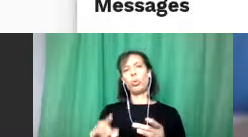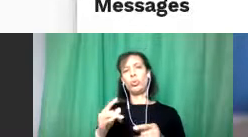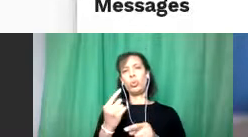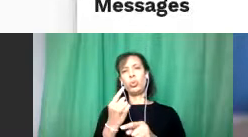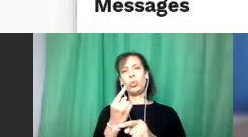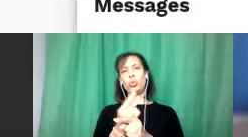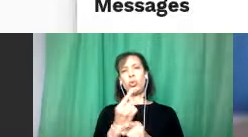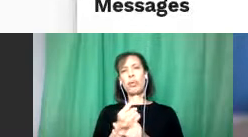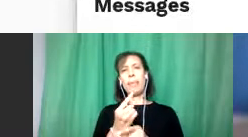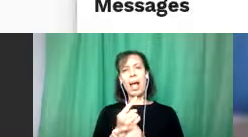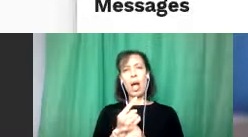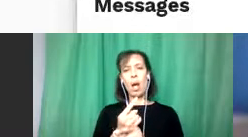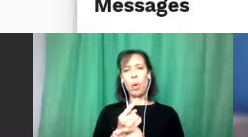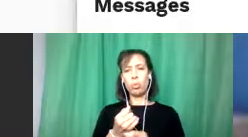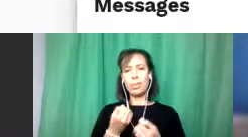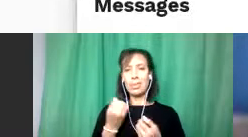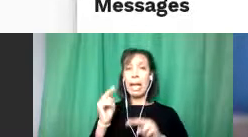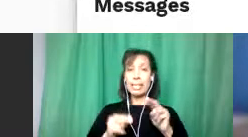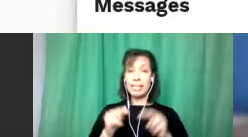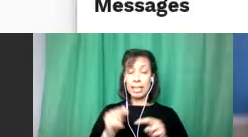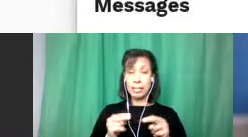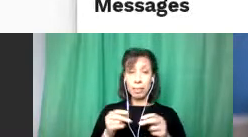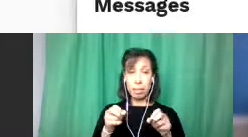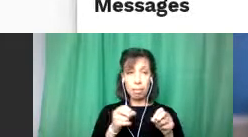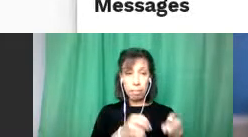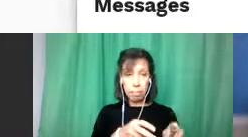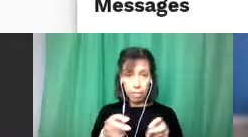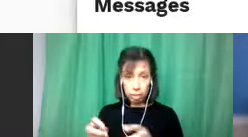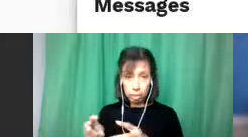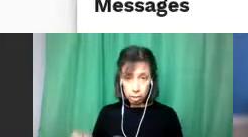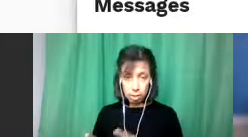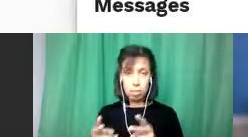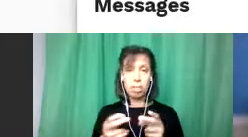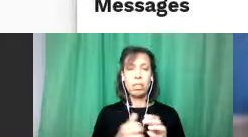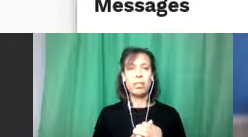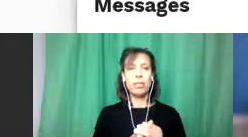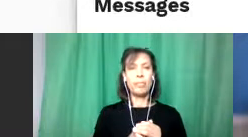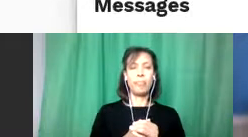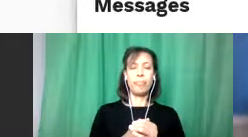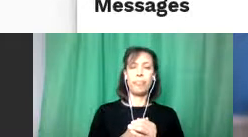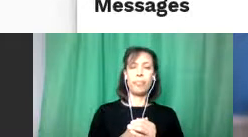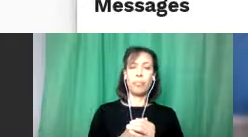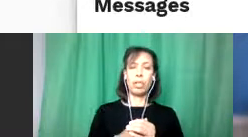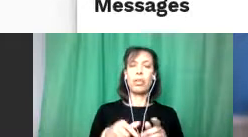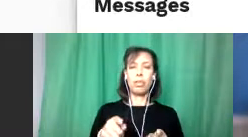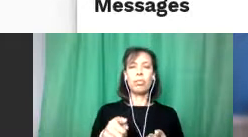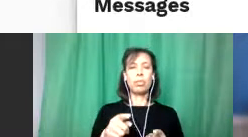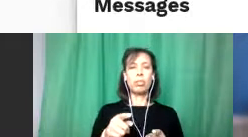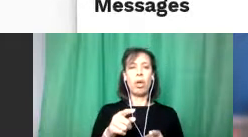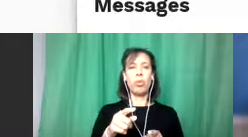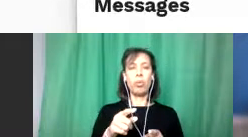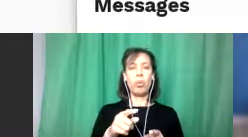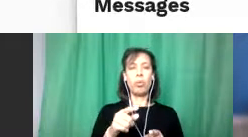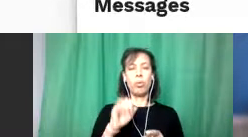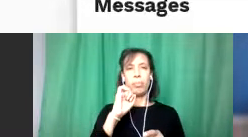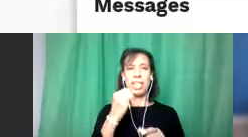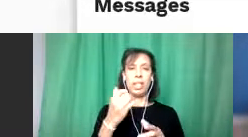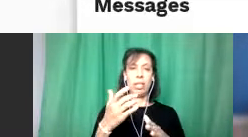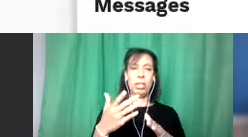the module assessment. So I've talked a little bit about the teaching methods. So we're going to be working through Aula and